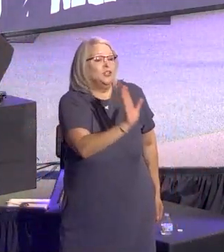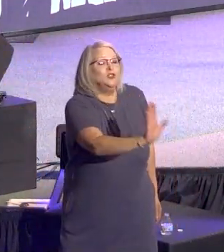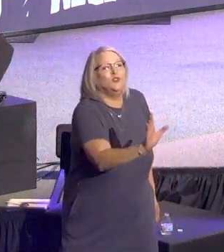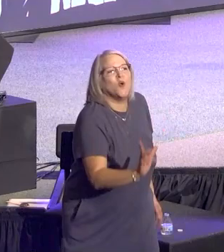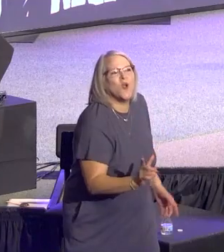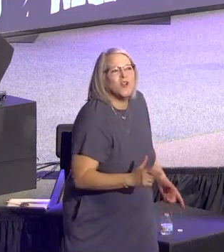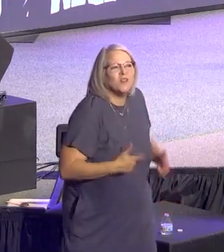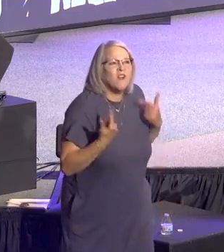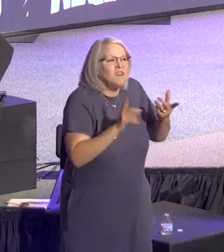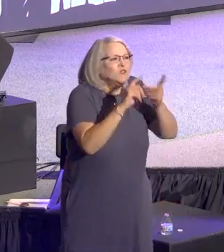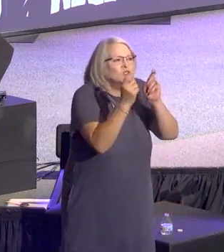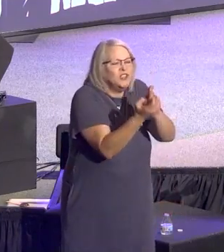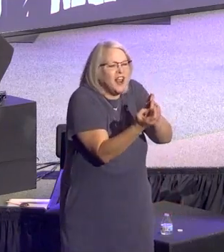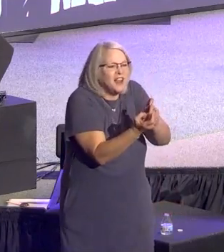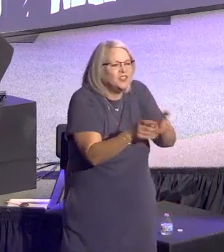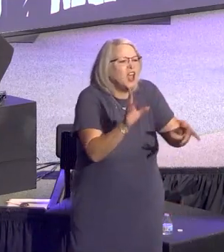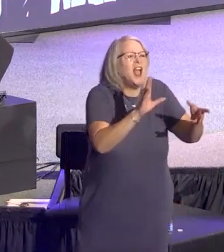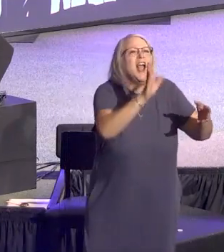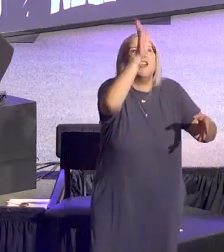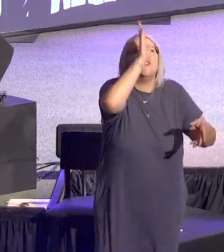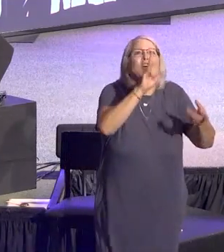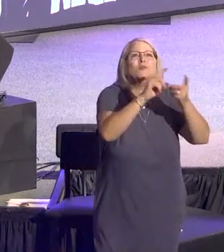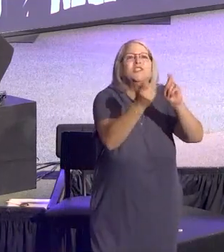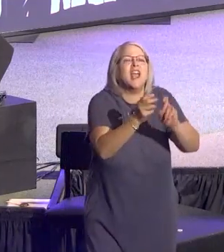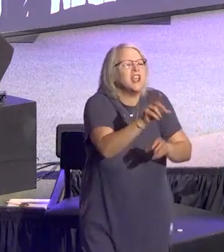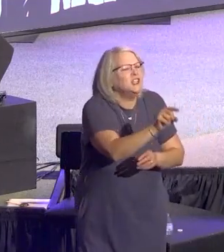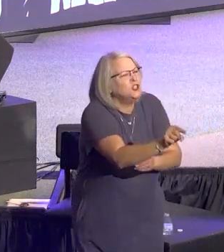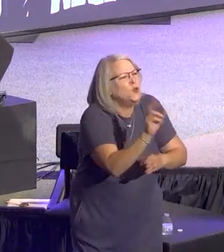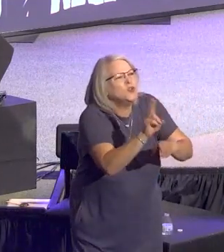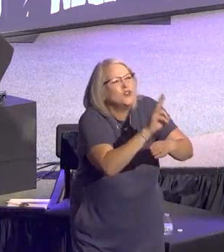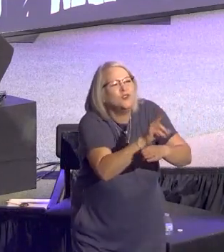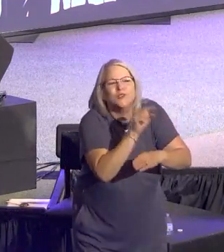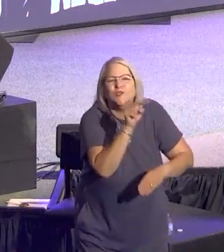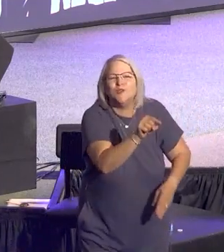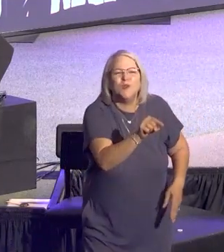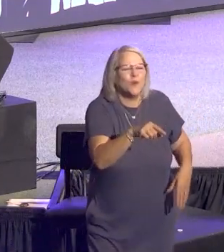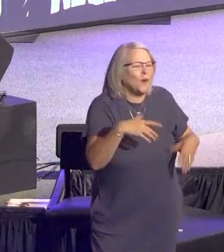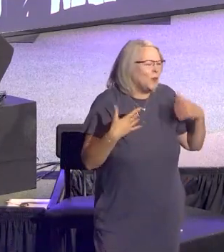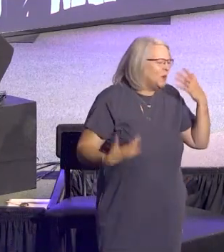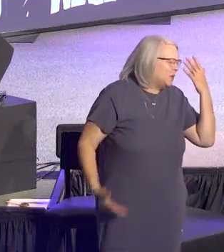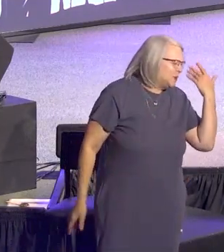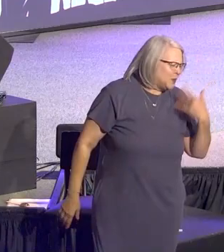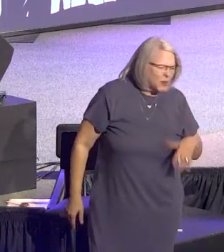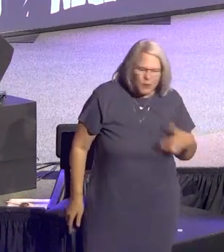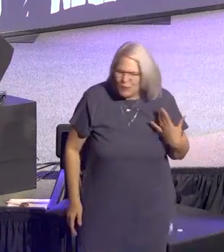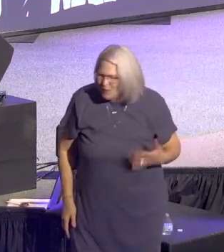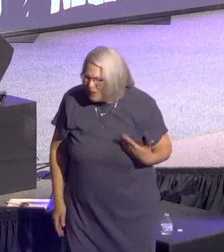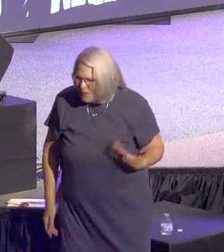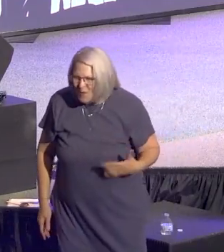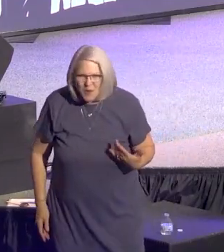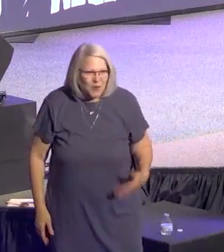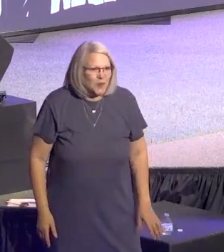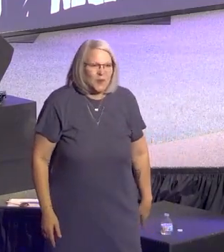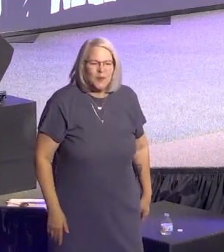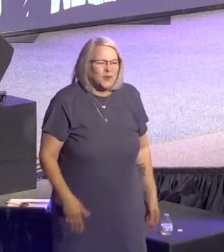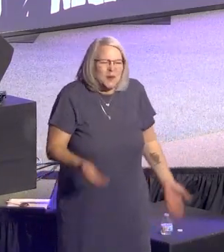change and God will change you and use you in ways that he hasn't before.